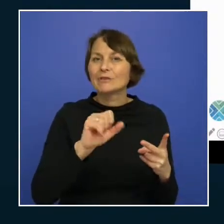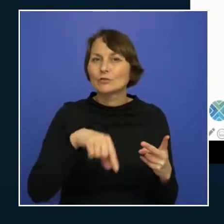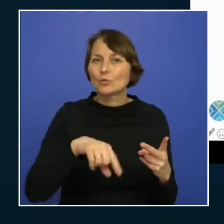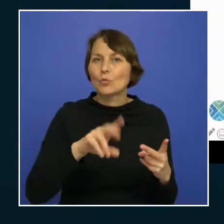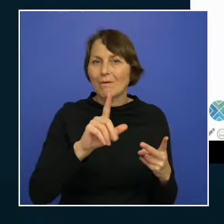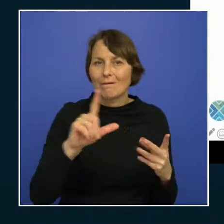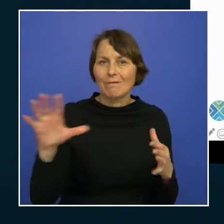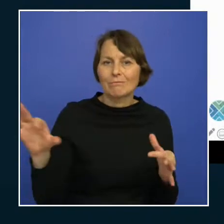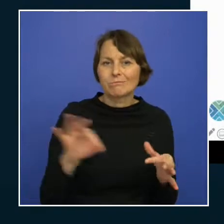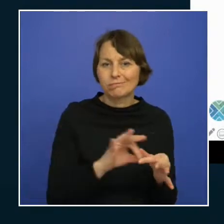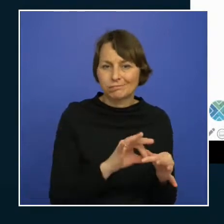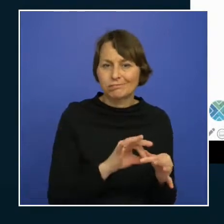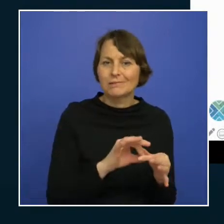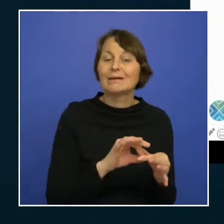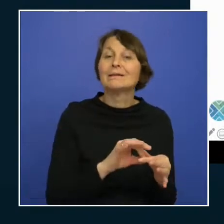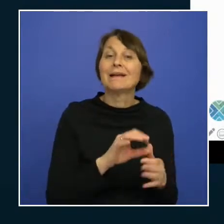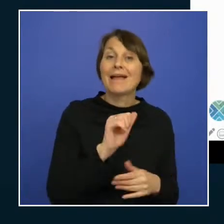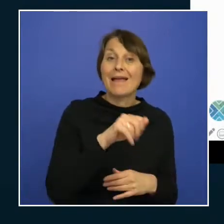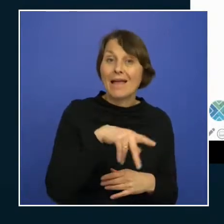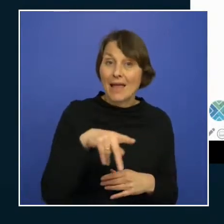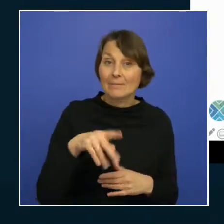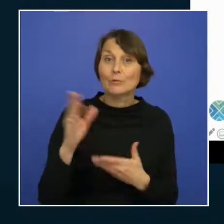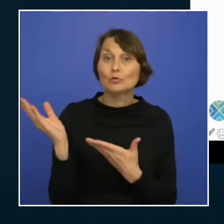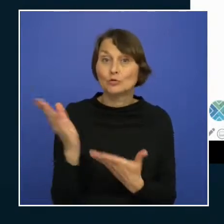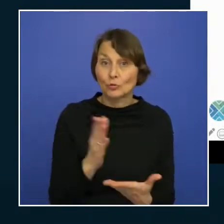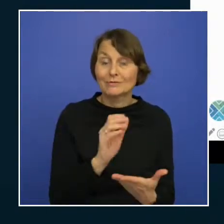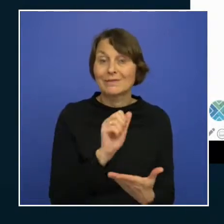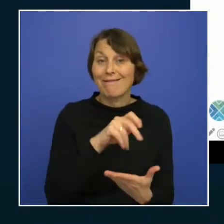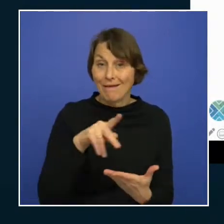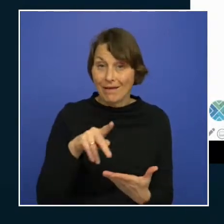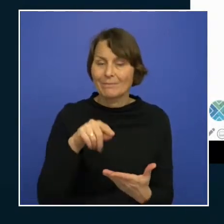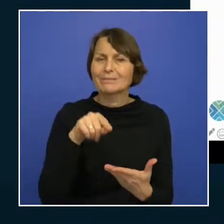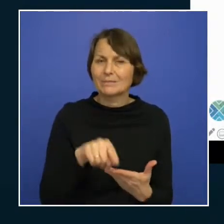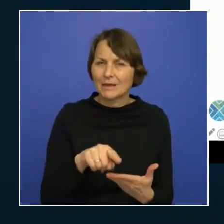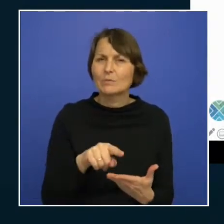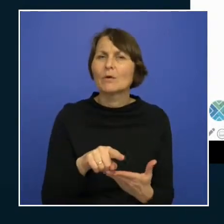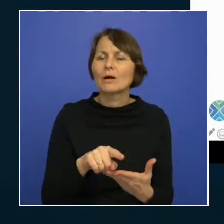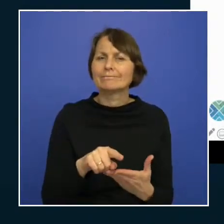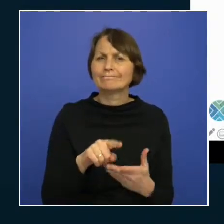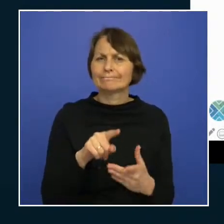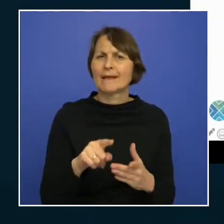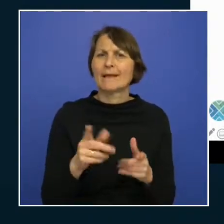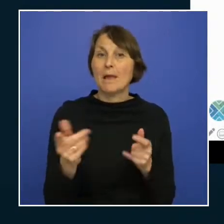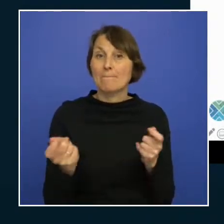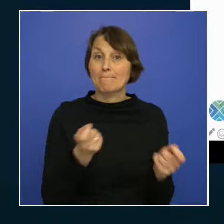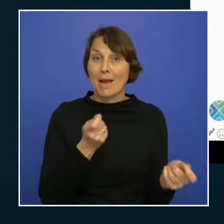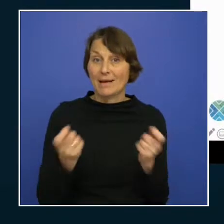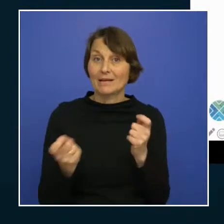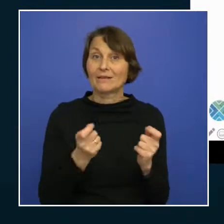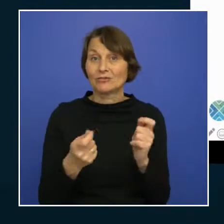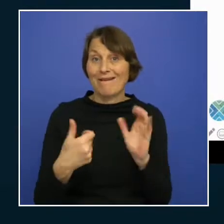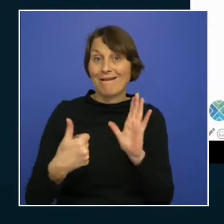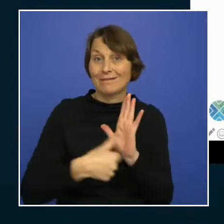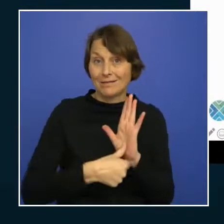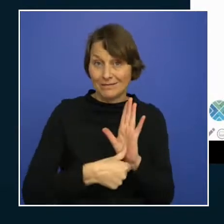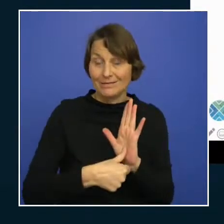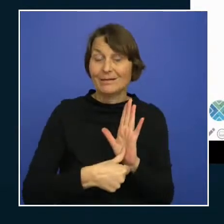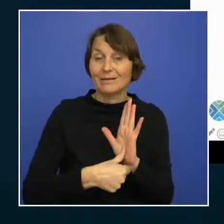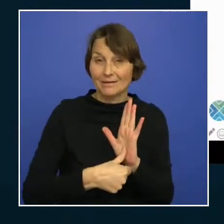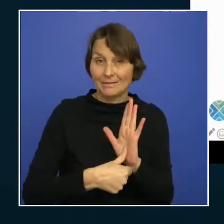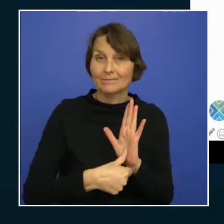And the app service app uses a system assigned managed identity, there he is, to access and